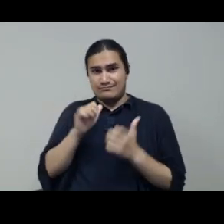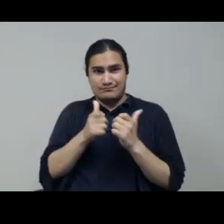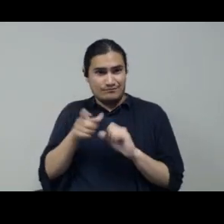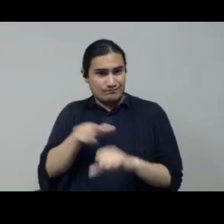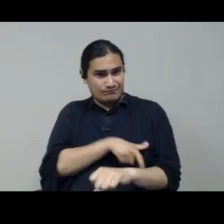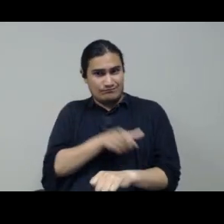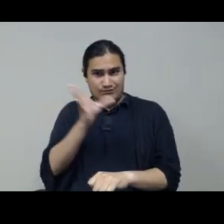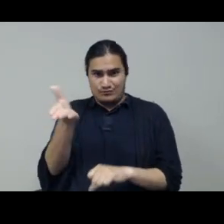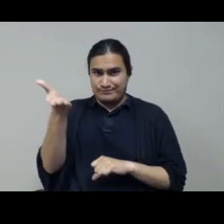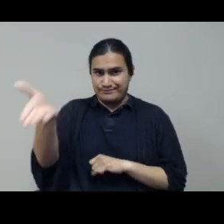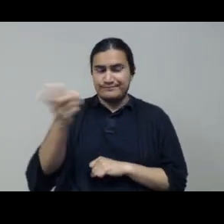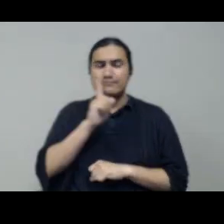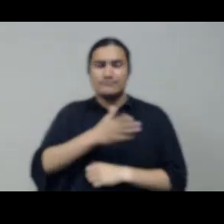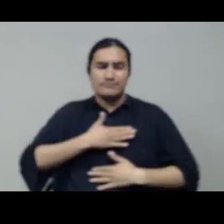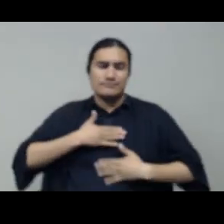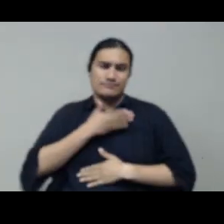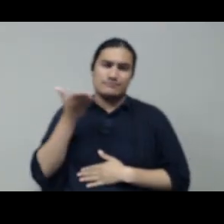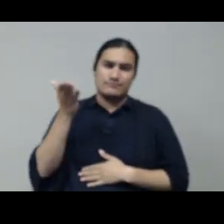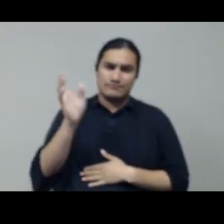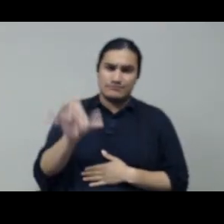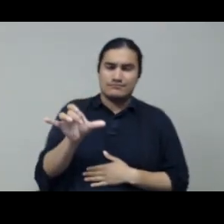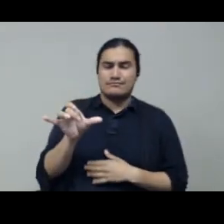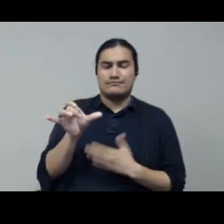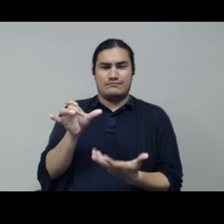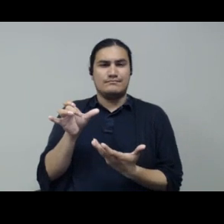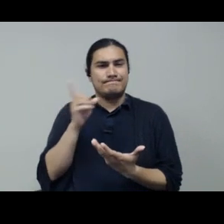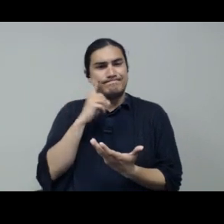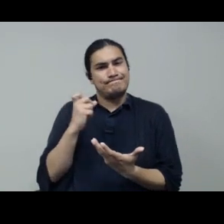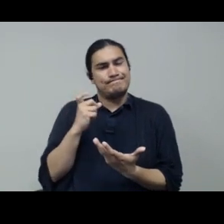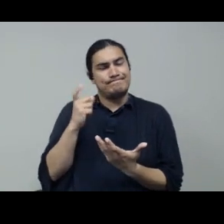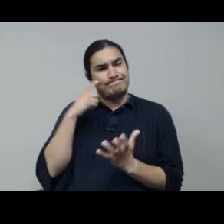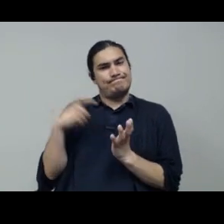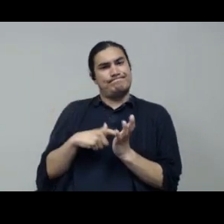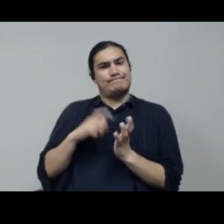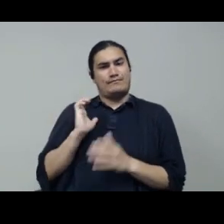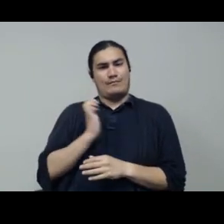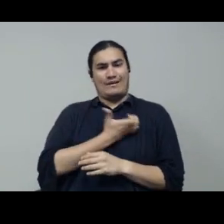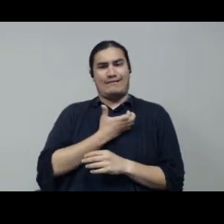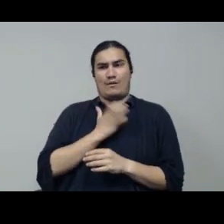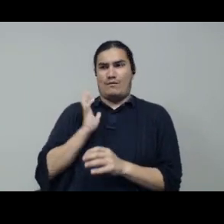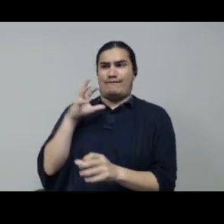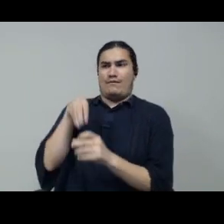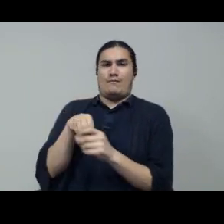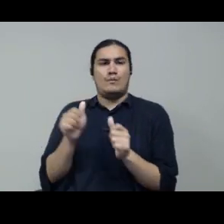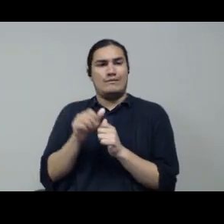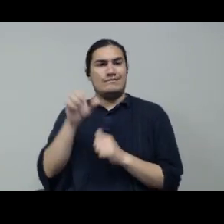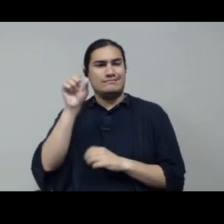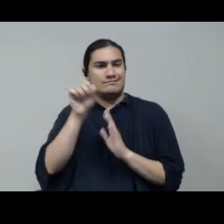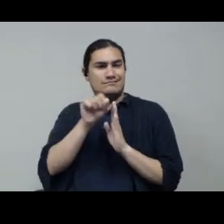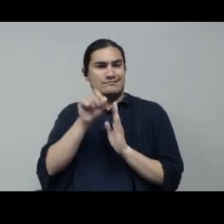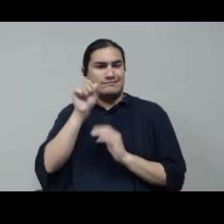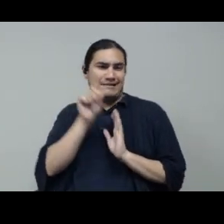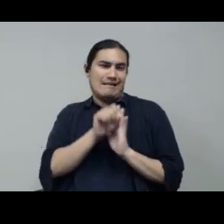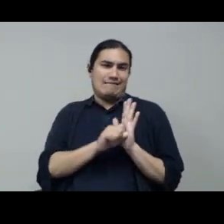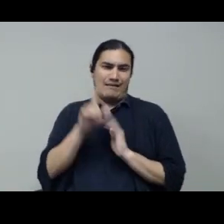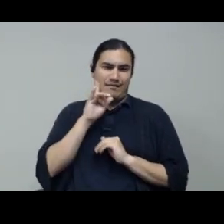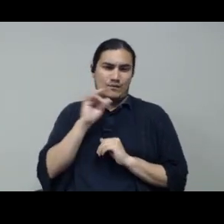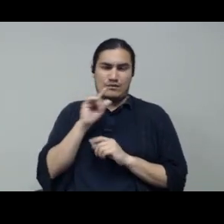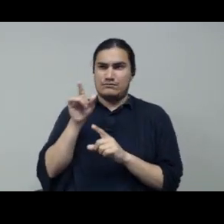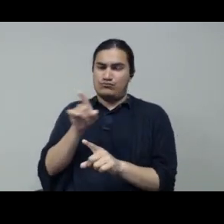we appreciate that. Even that we appreciate, because that's an acknowledgement of our part of the state of California. She's a crazy hard worker.